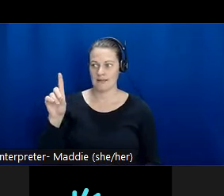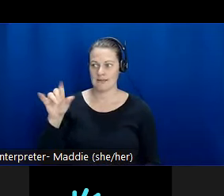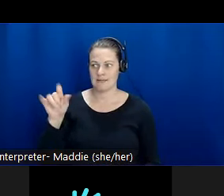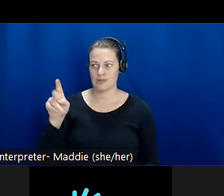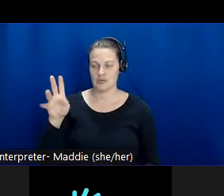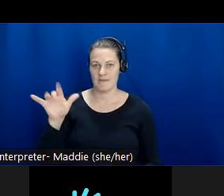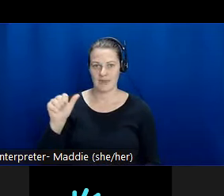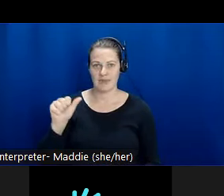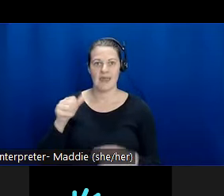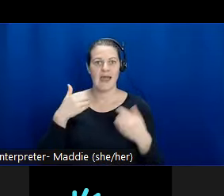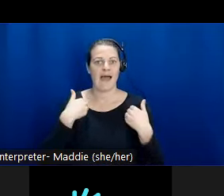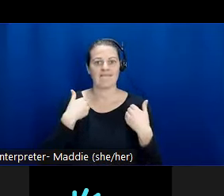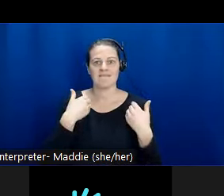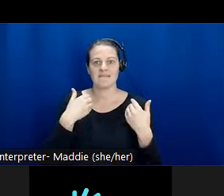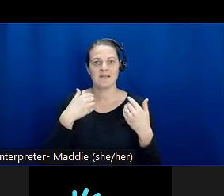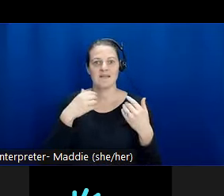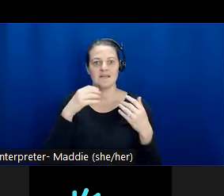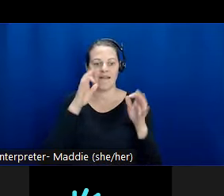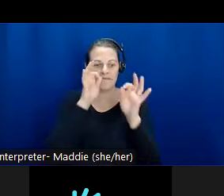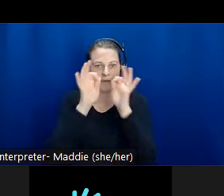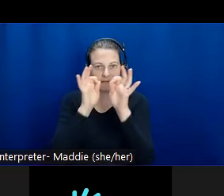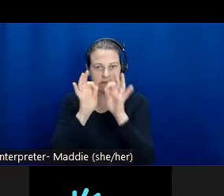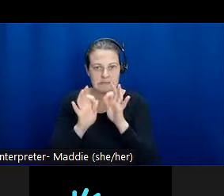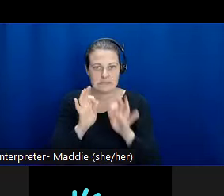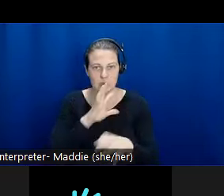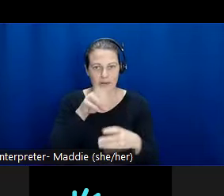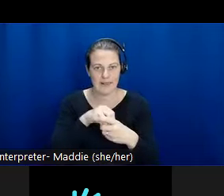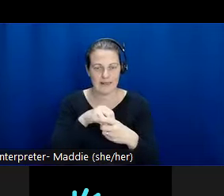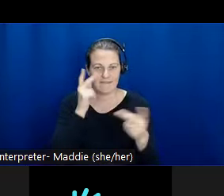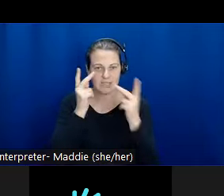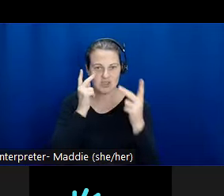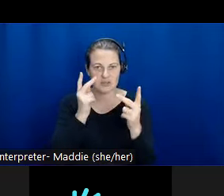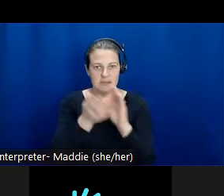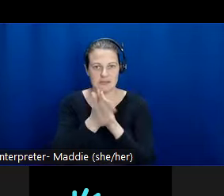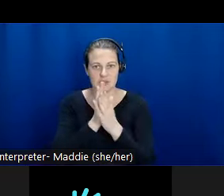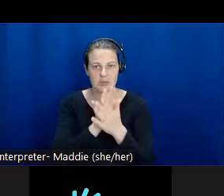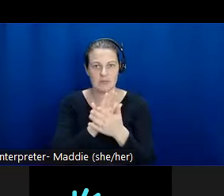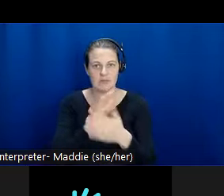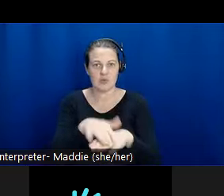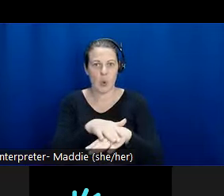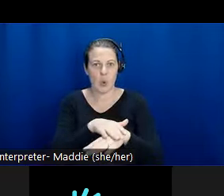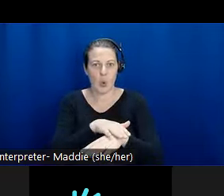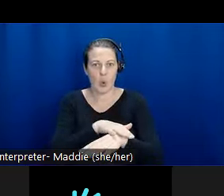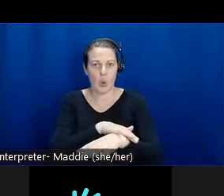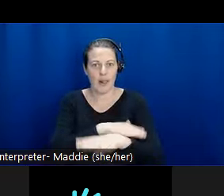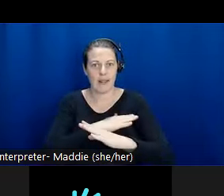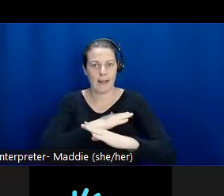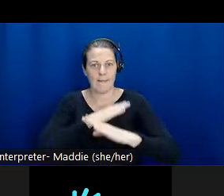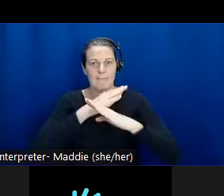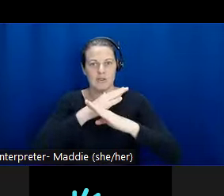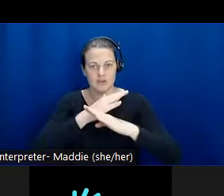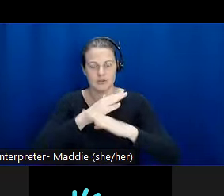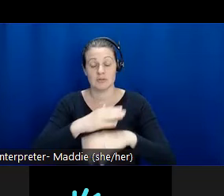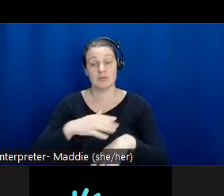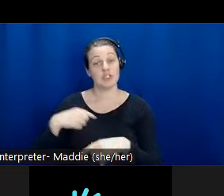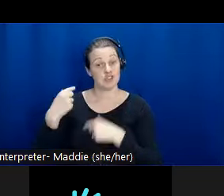retina, and vision overall is slowly gets impaired. It's a genetic condition, and